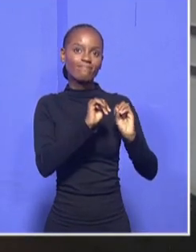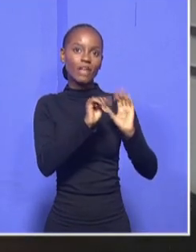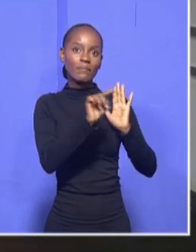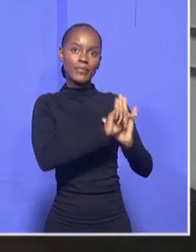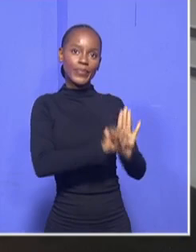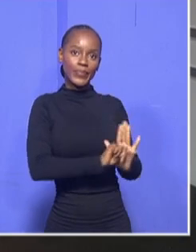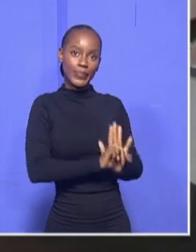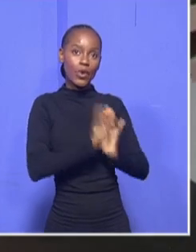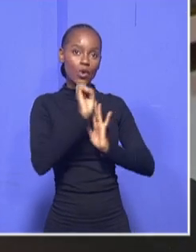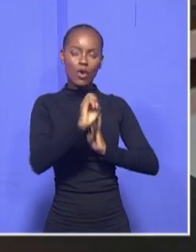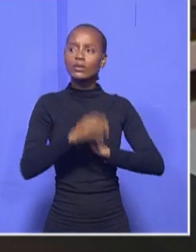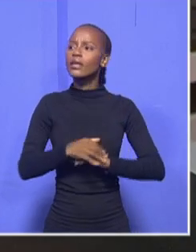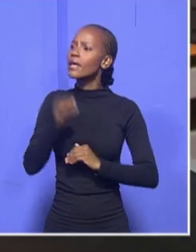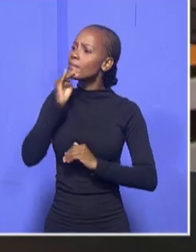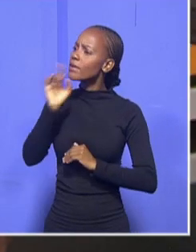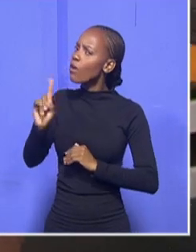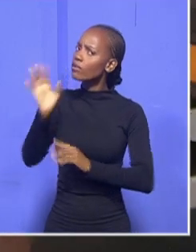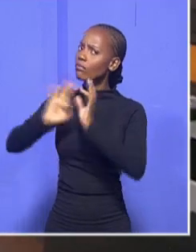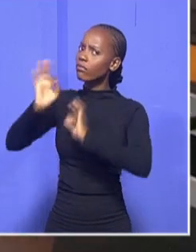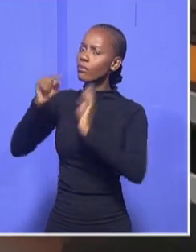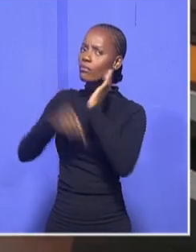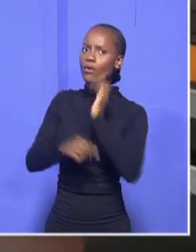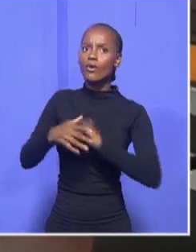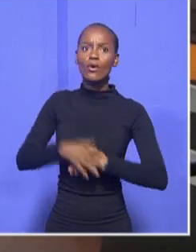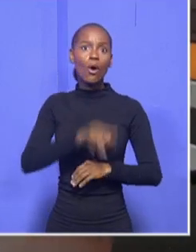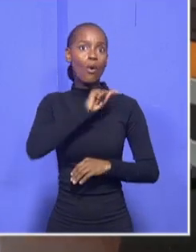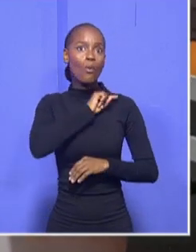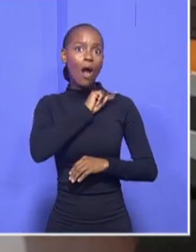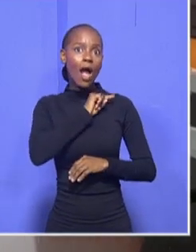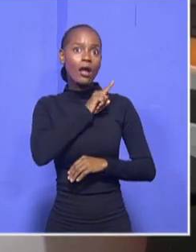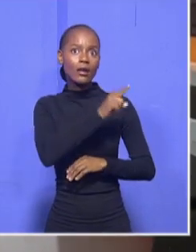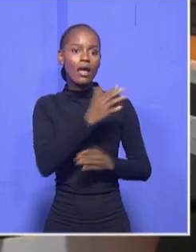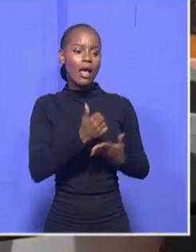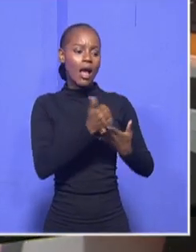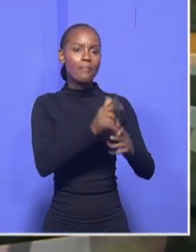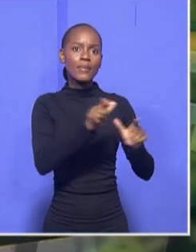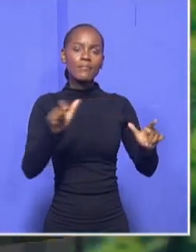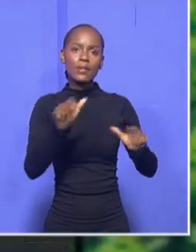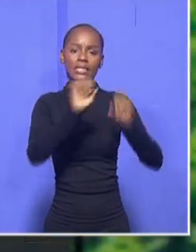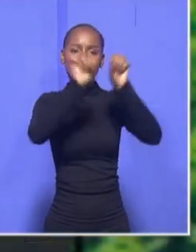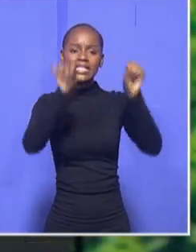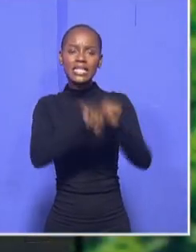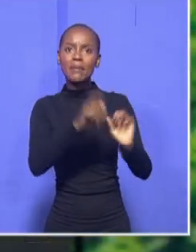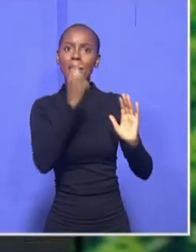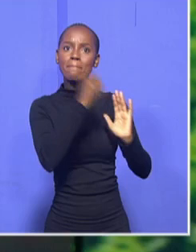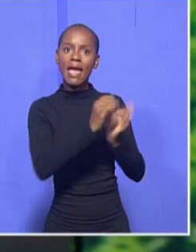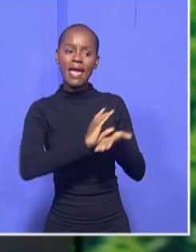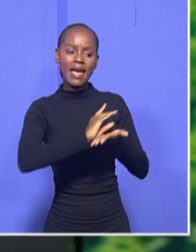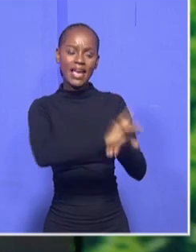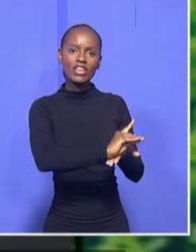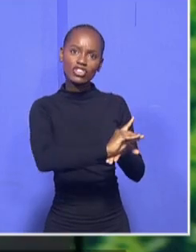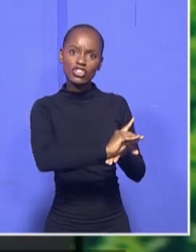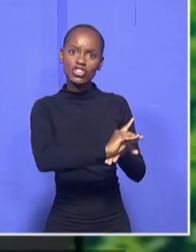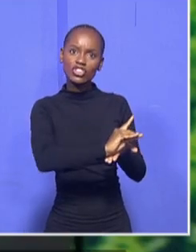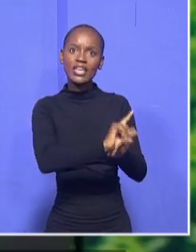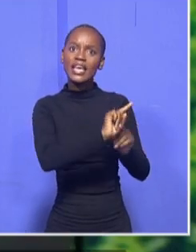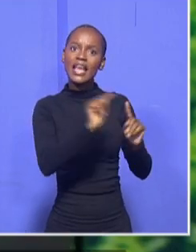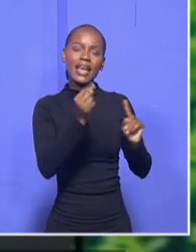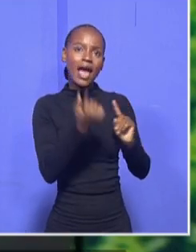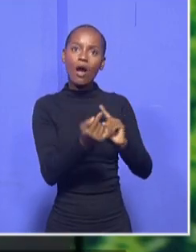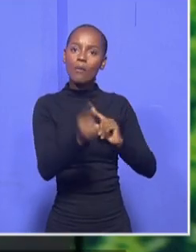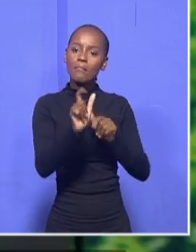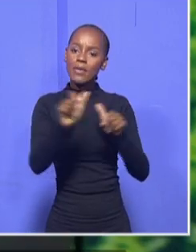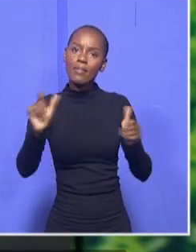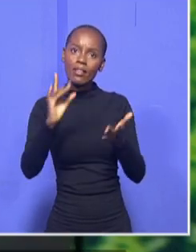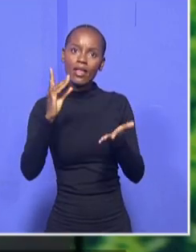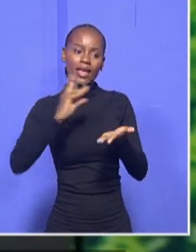that? Because it only really catered for people who paid cash for their systems, and it only incorporated a rebate on the panels themselves. And a solar